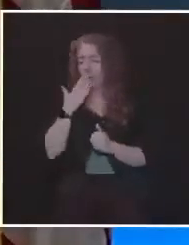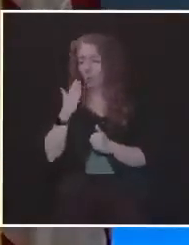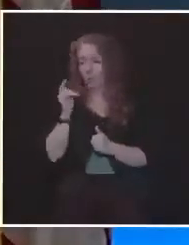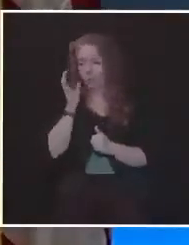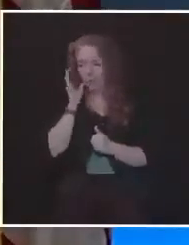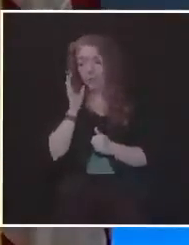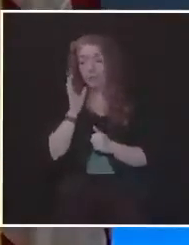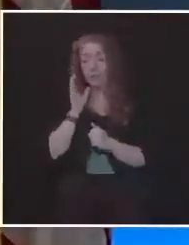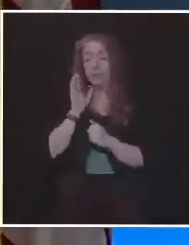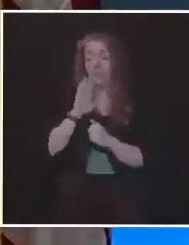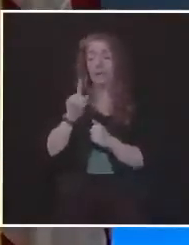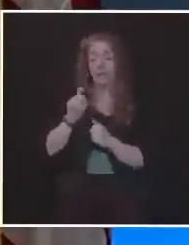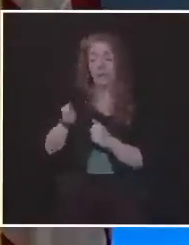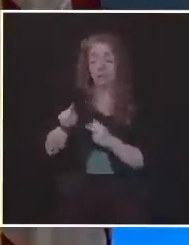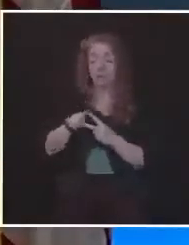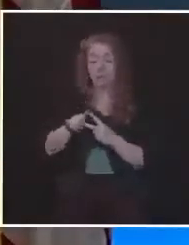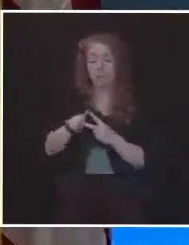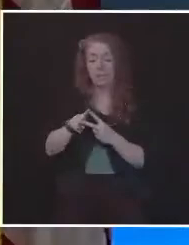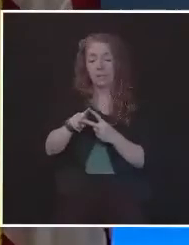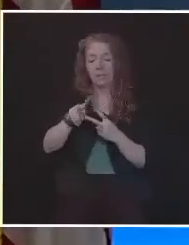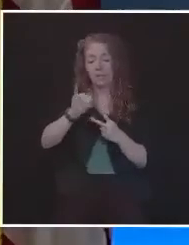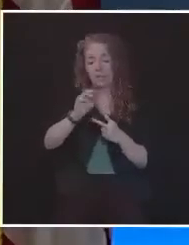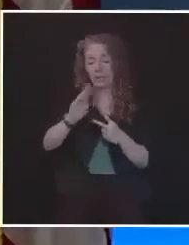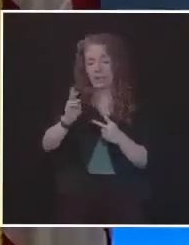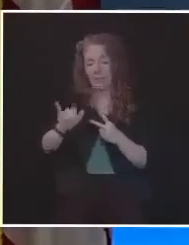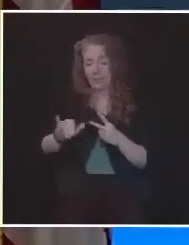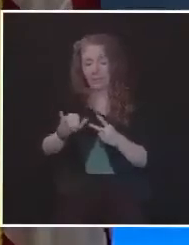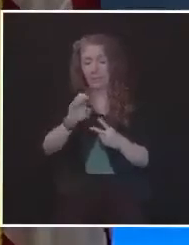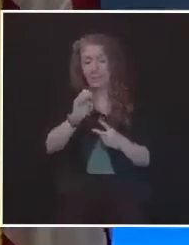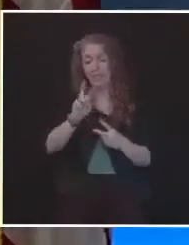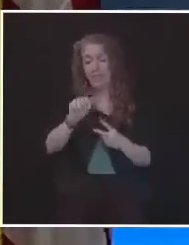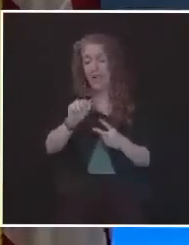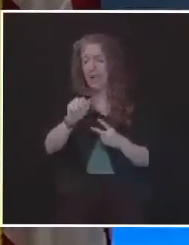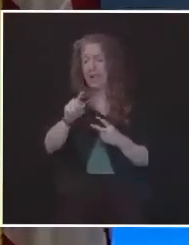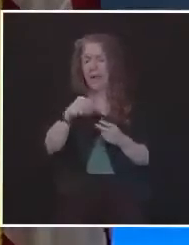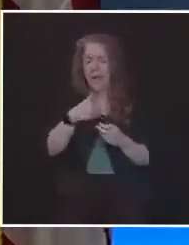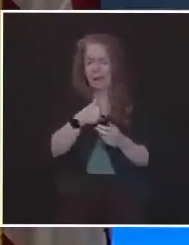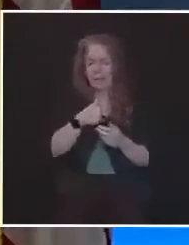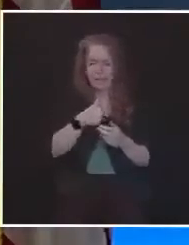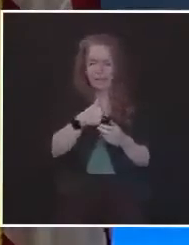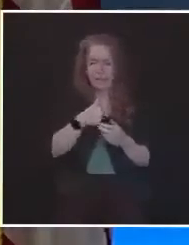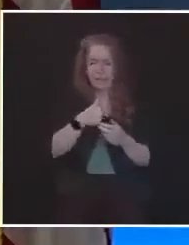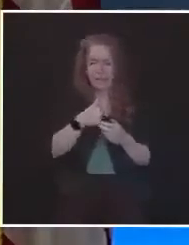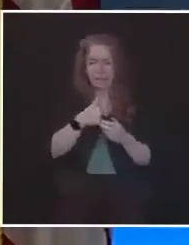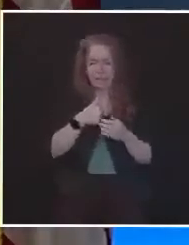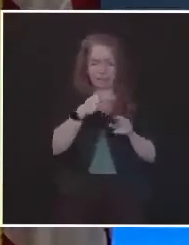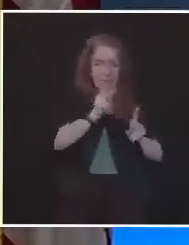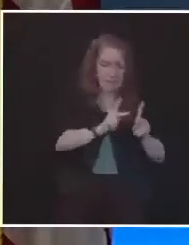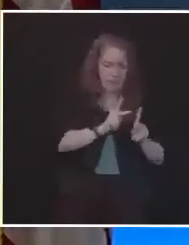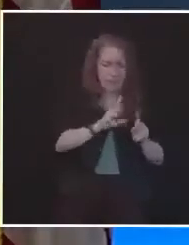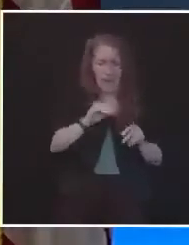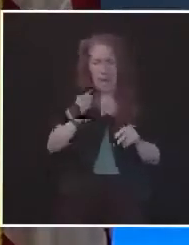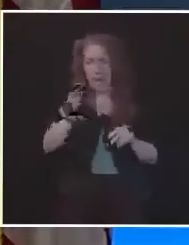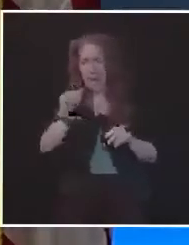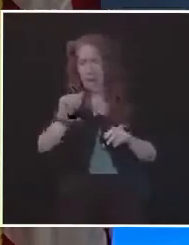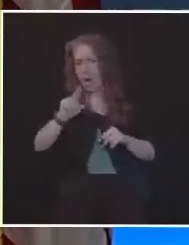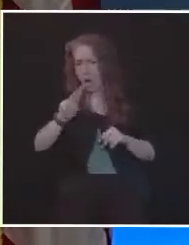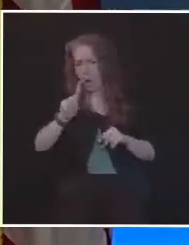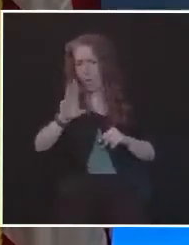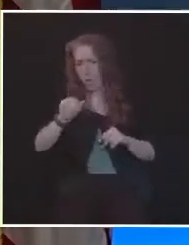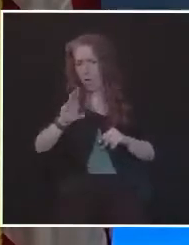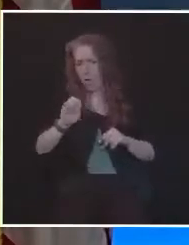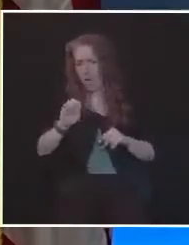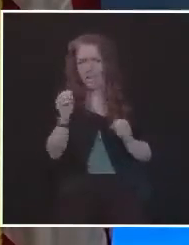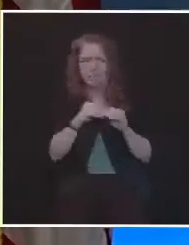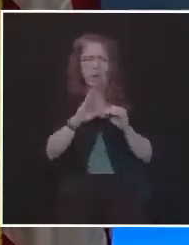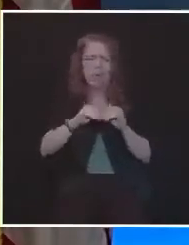with EVA. EVA is comprised of a systems of people and hardware, much more than just the spacesuit.